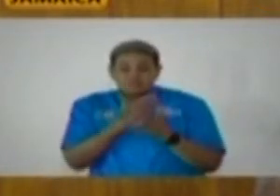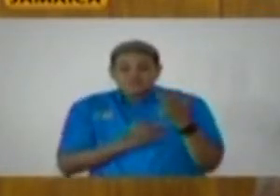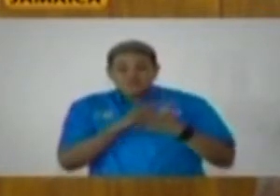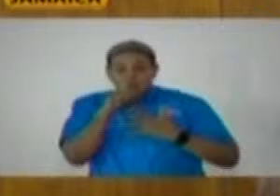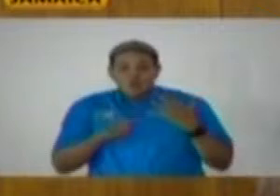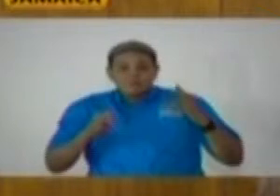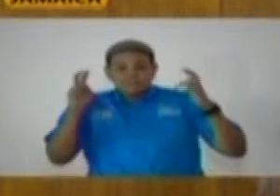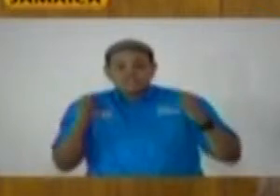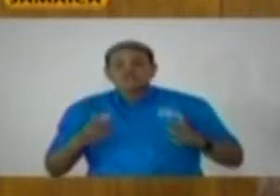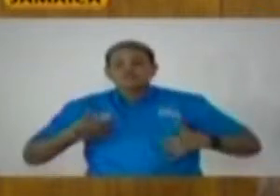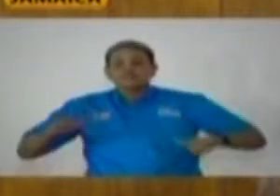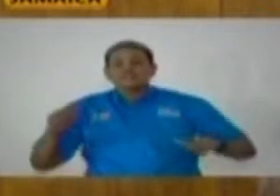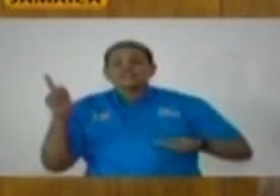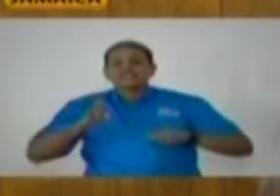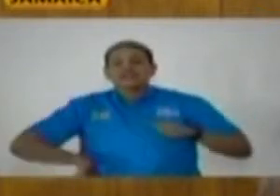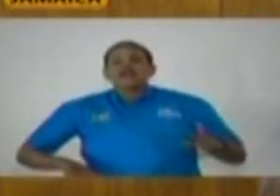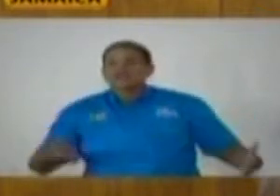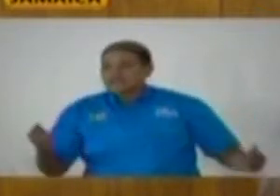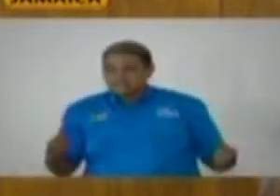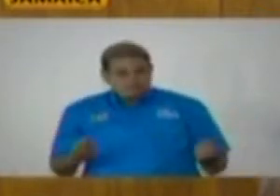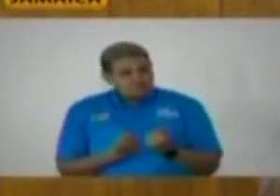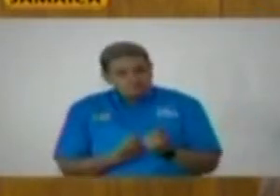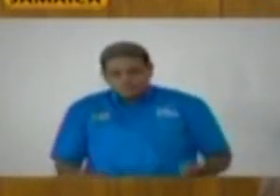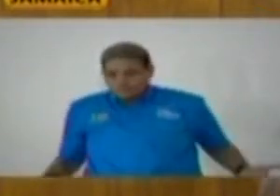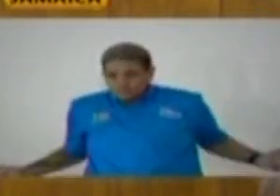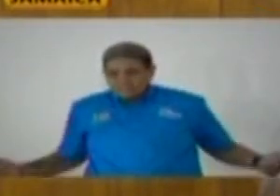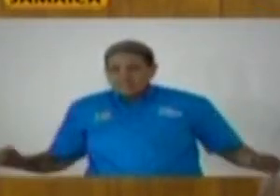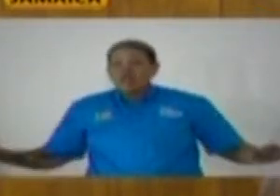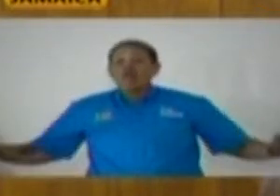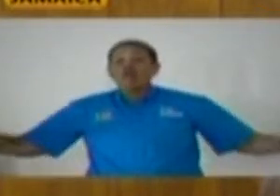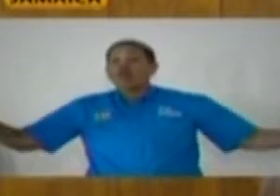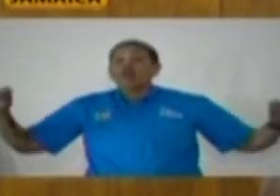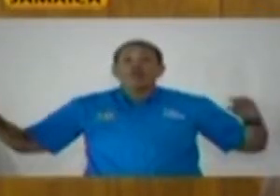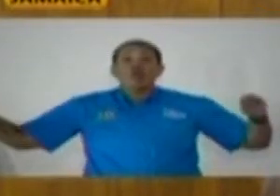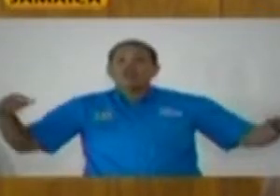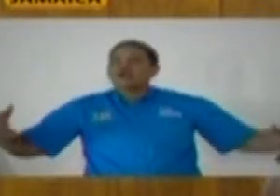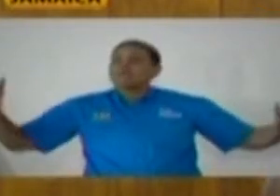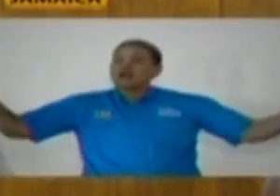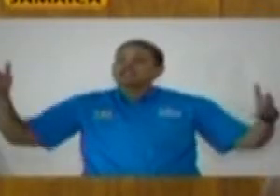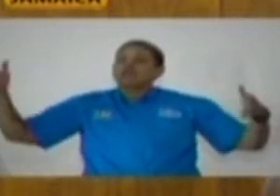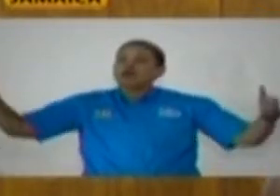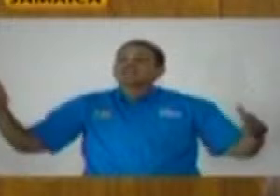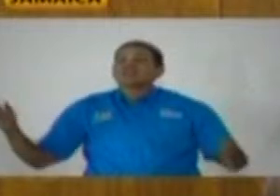we still can't get these people on PATH. Still can't get the people on PATH.